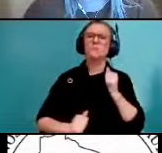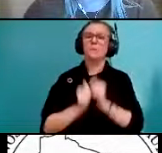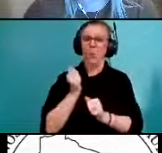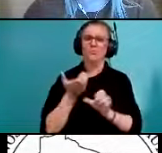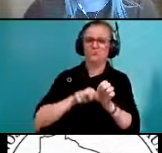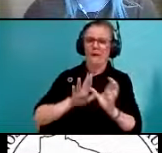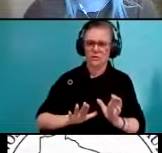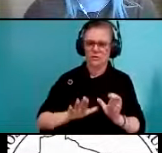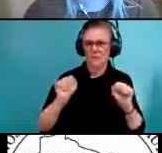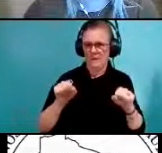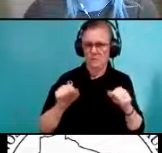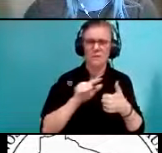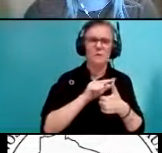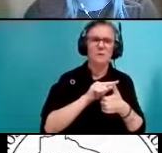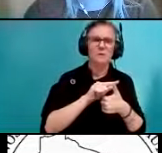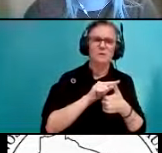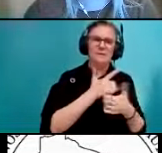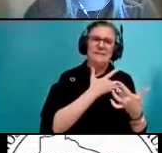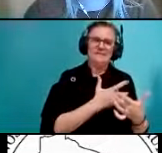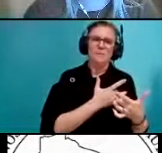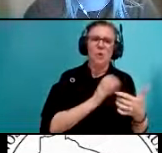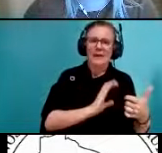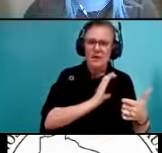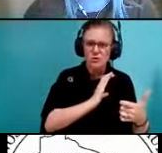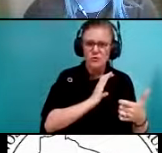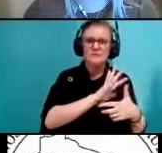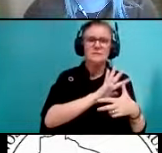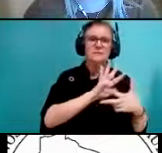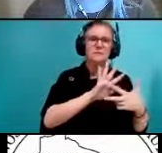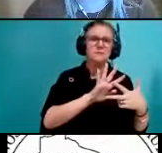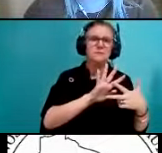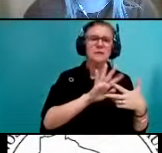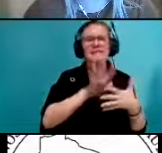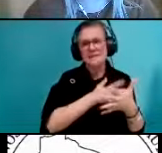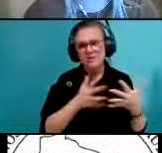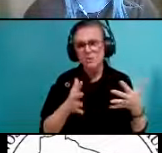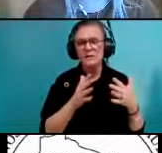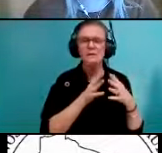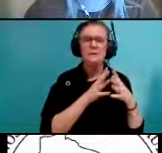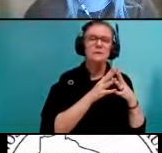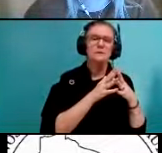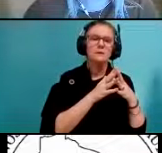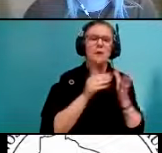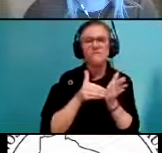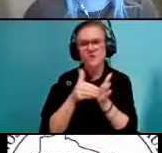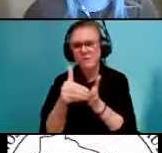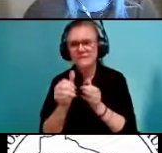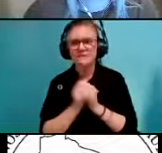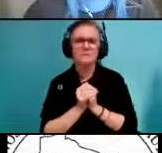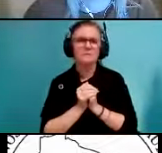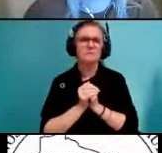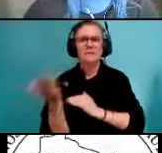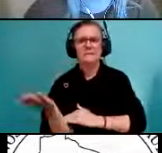best? Typical service characteristics, kind of the scheduling, frequencies, time of